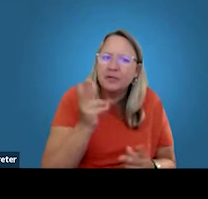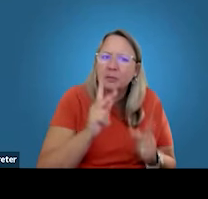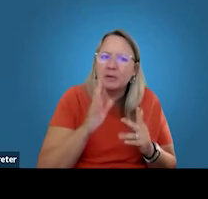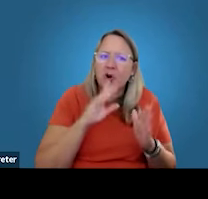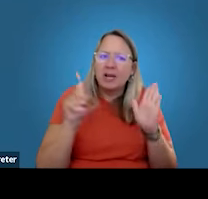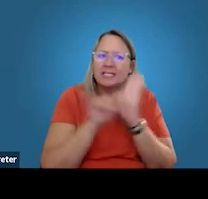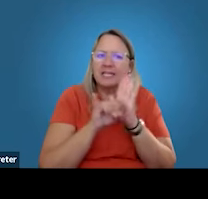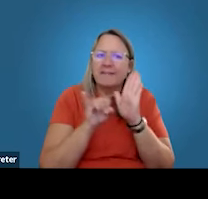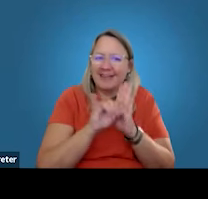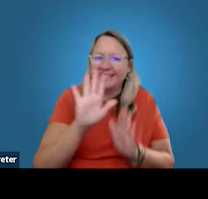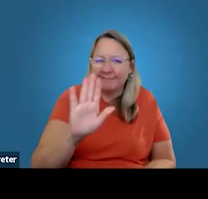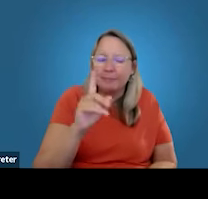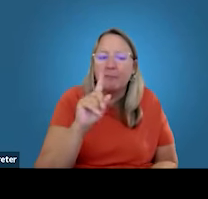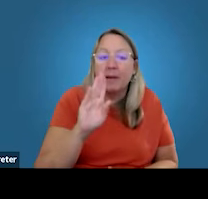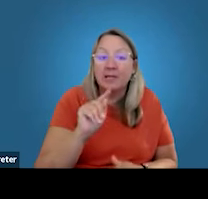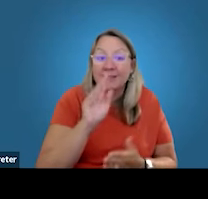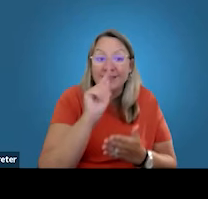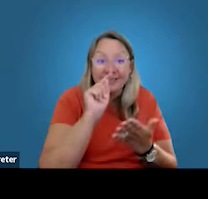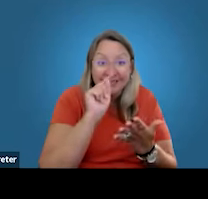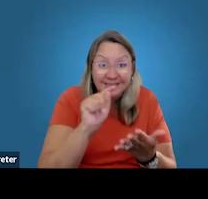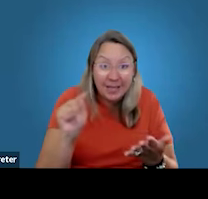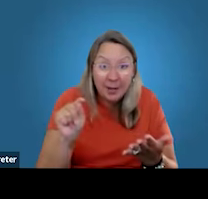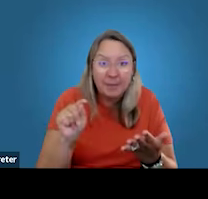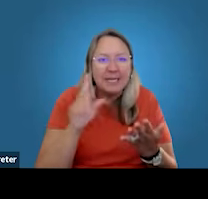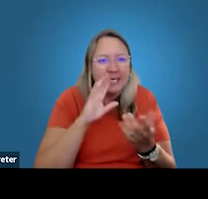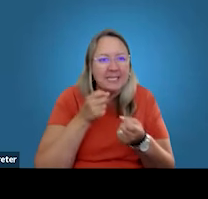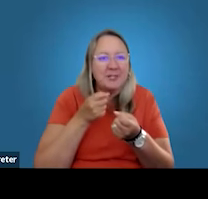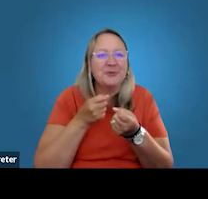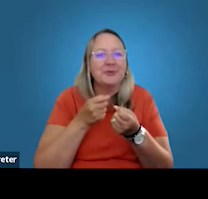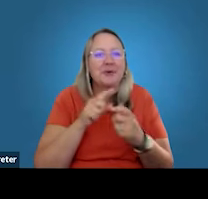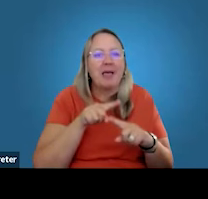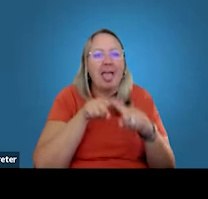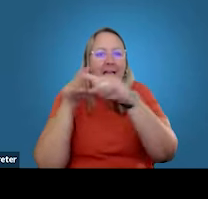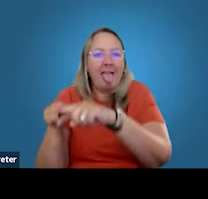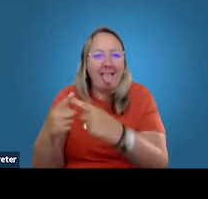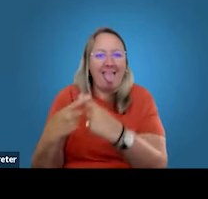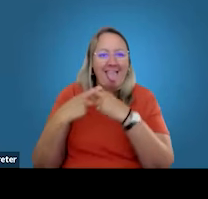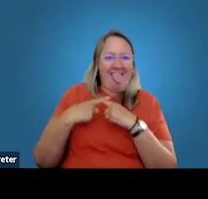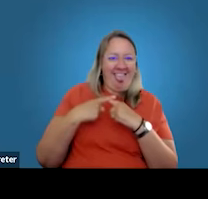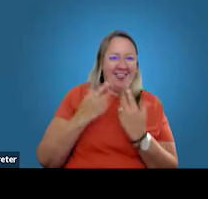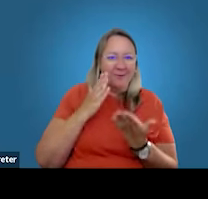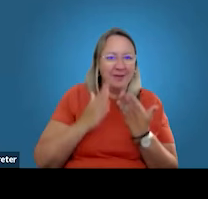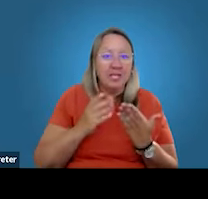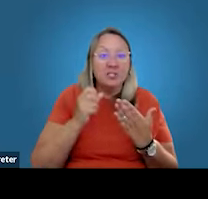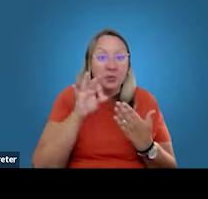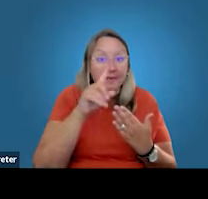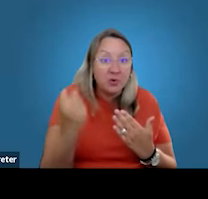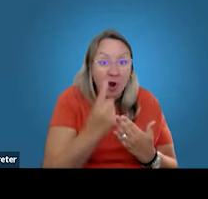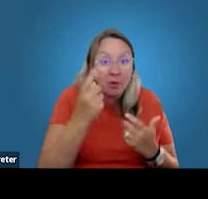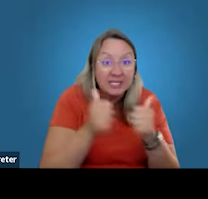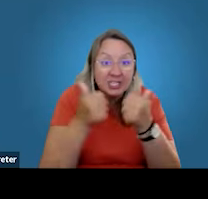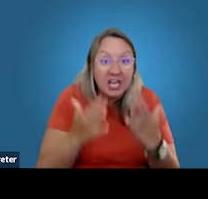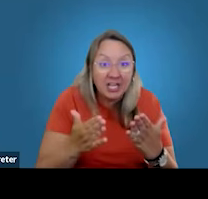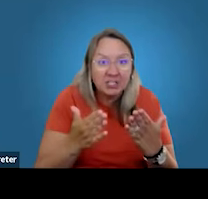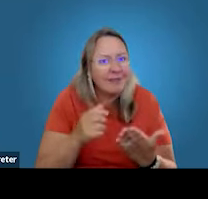already identified too. Some of these need to lean up against each other. So if you're a challenger and you're always a challenger, sometimes